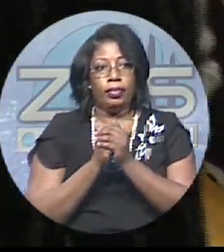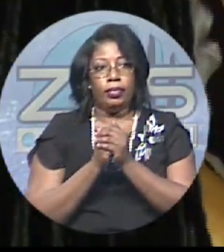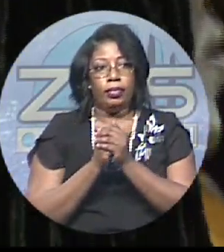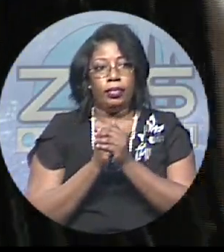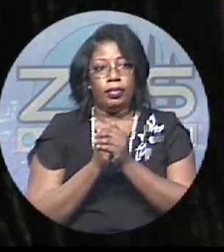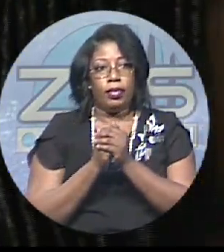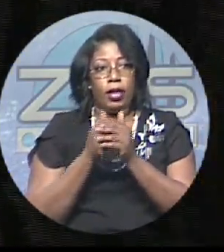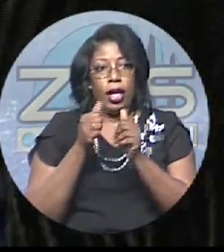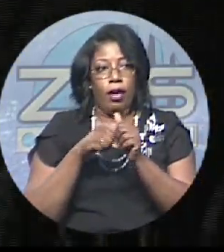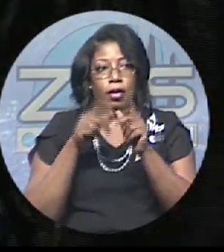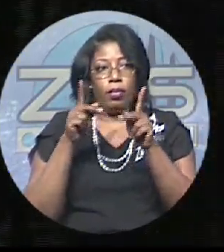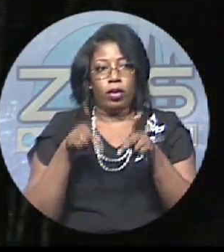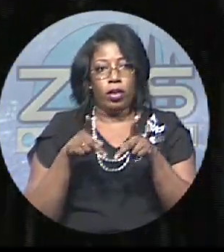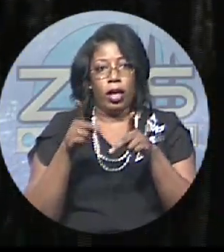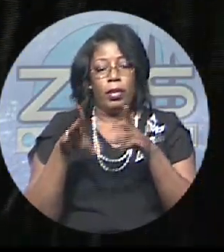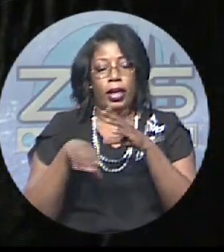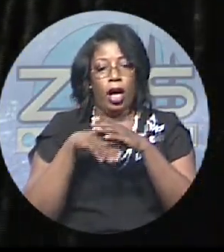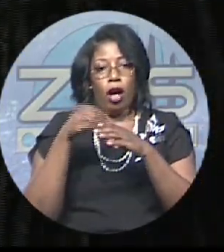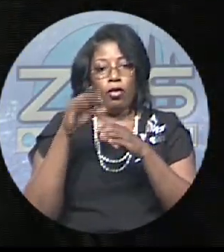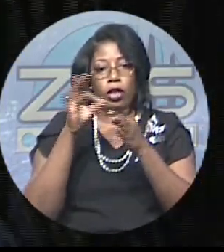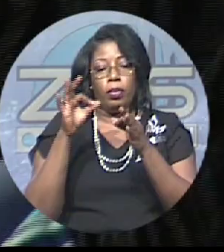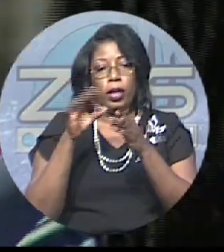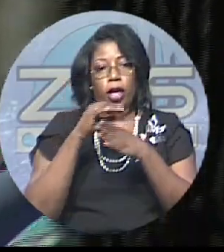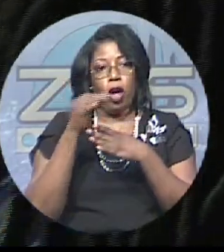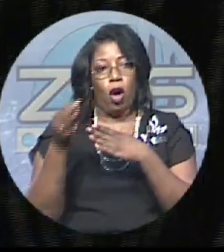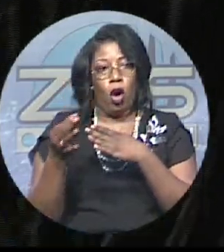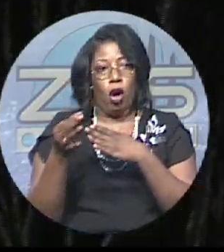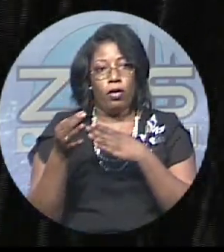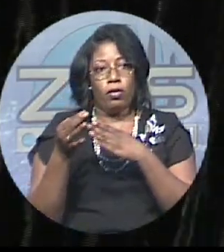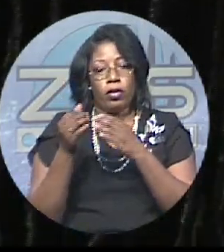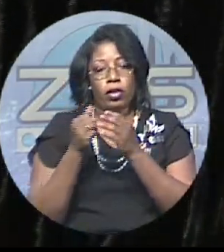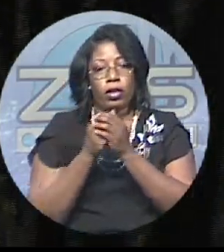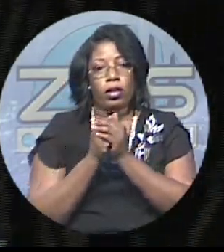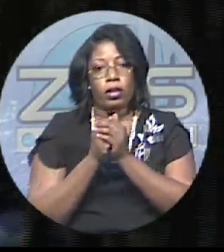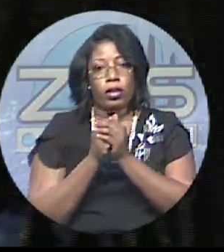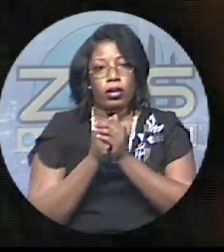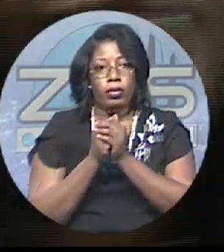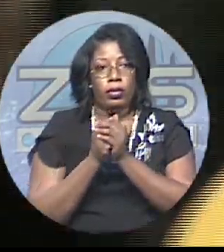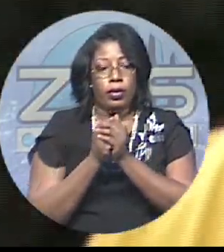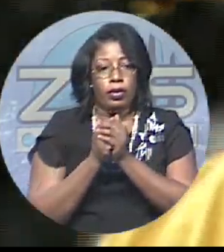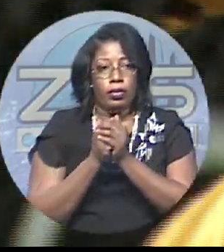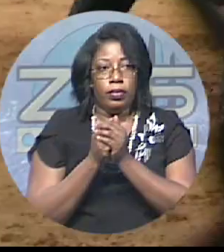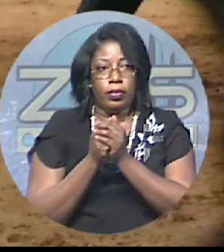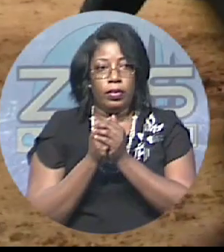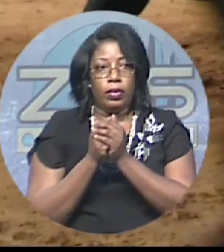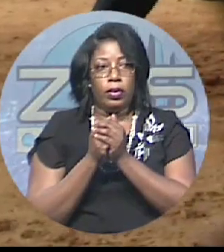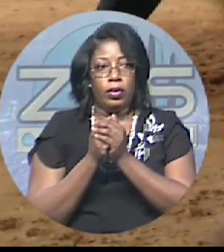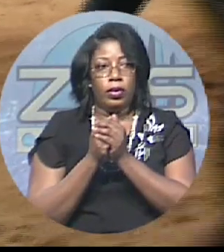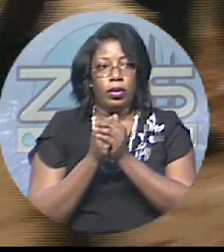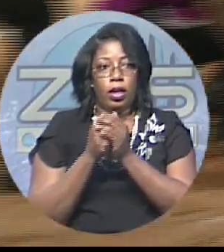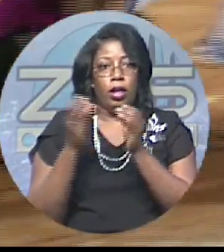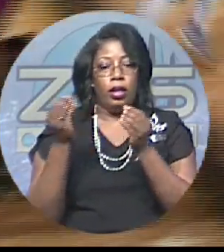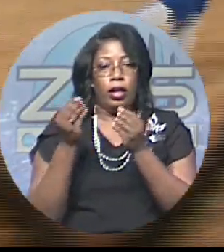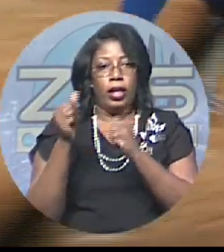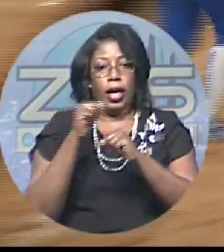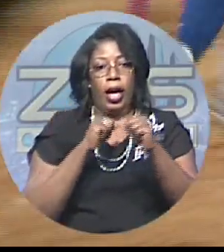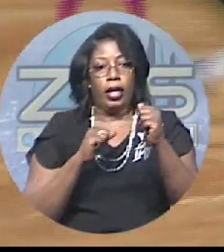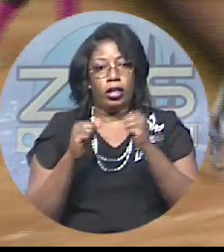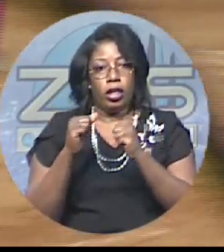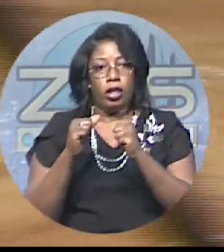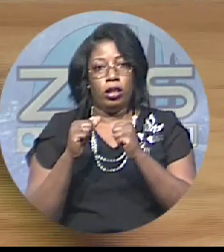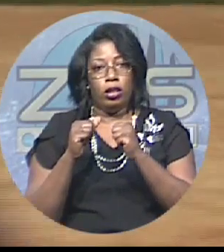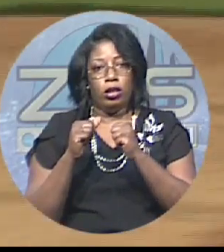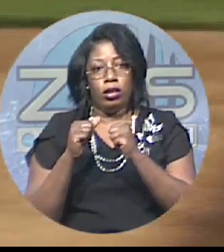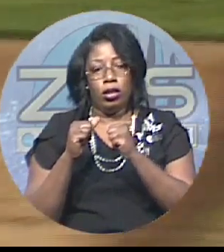nowadays everybody is coming out for the playoffs. Even this Mexican was taking in some of the action. No action whatsoever for